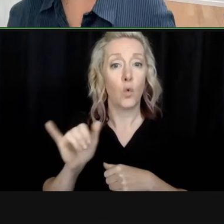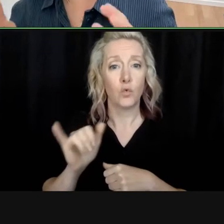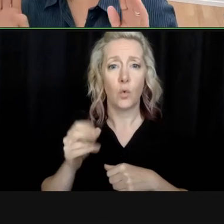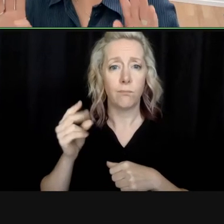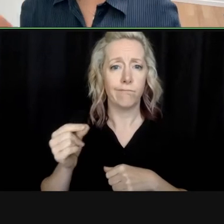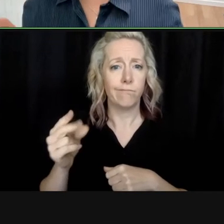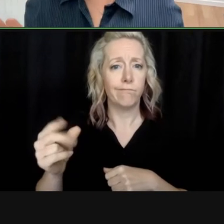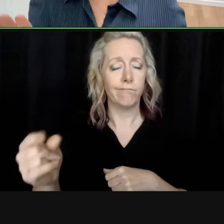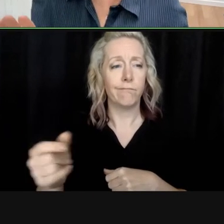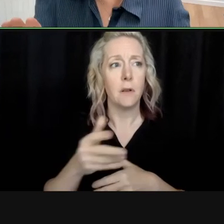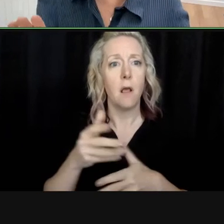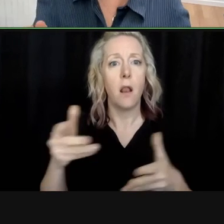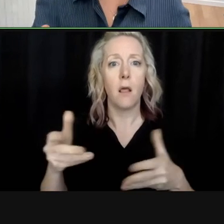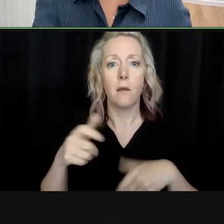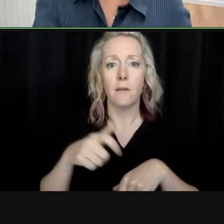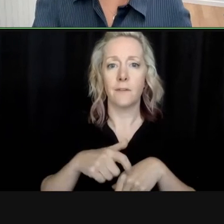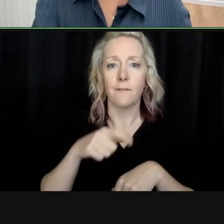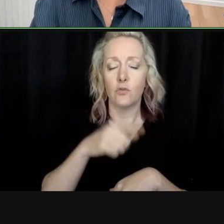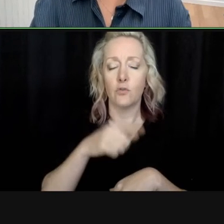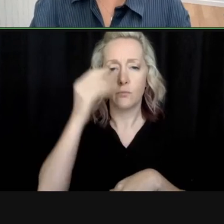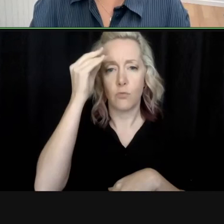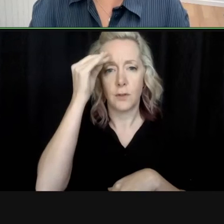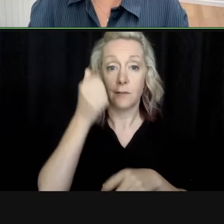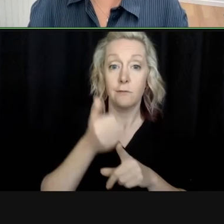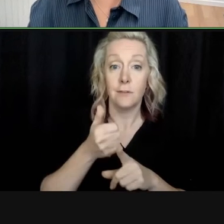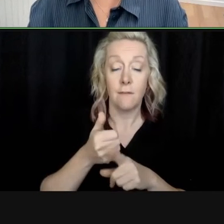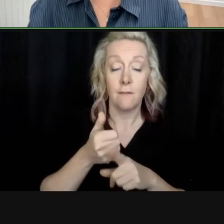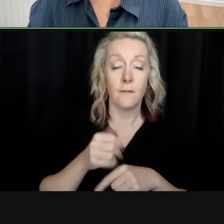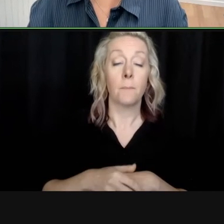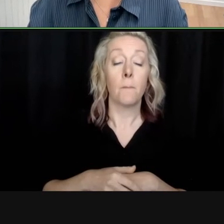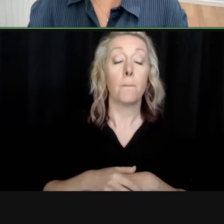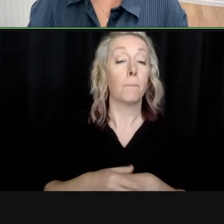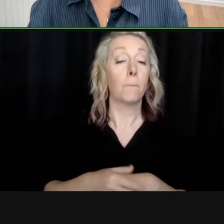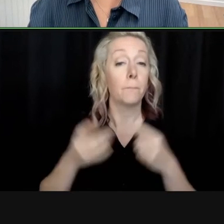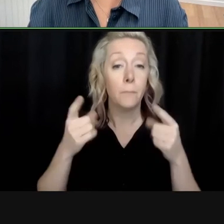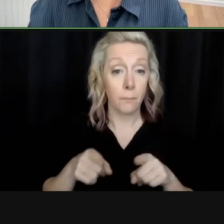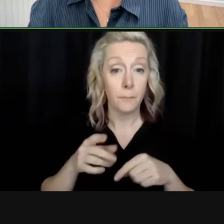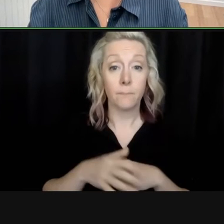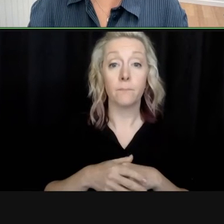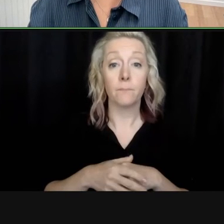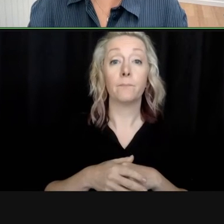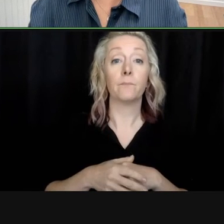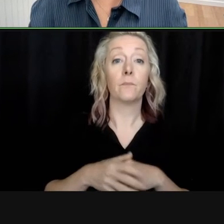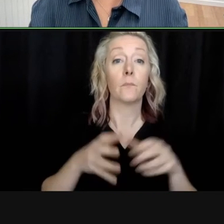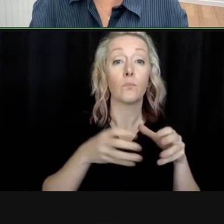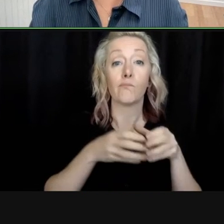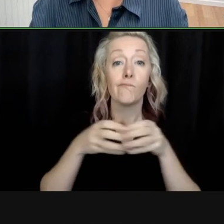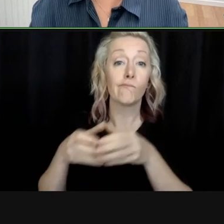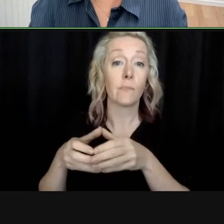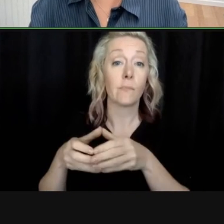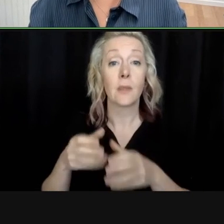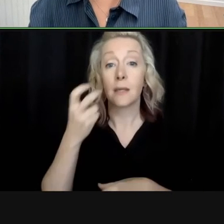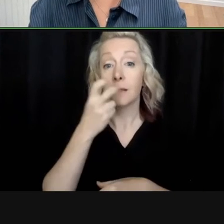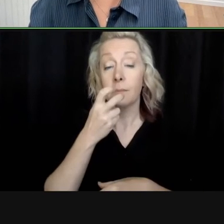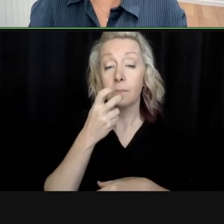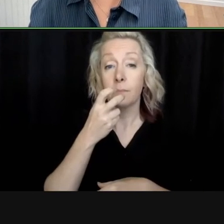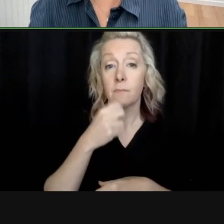things. But then the real kicker was when we went to her speech and